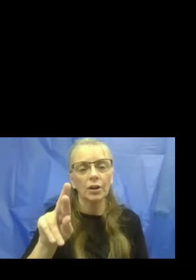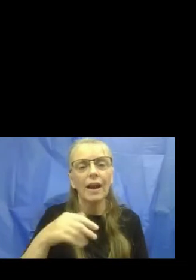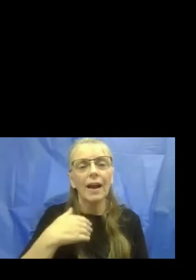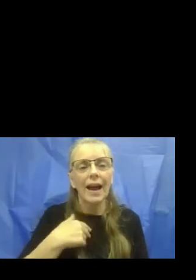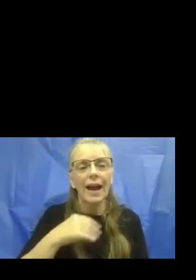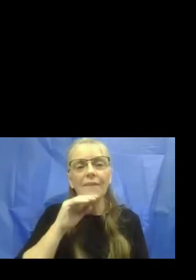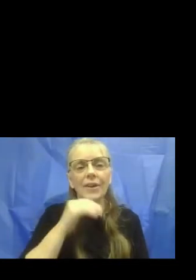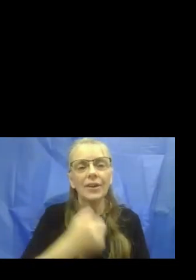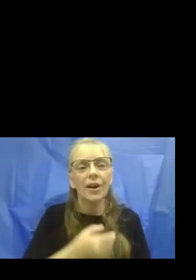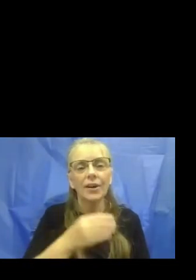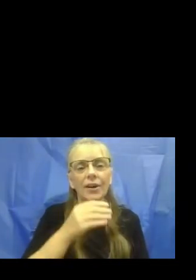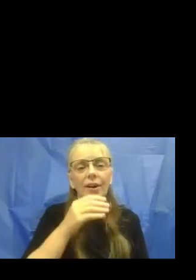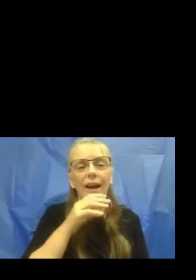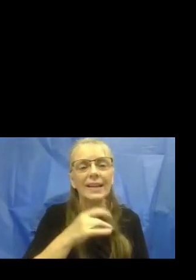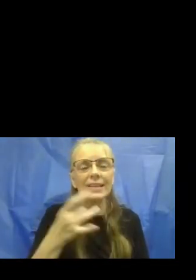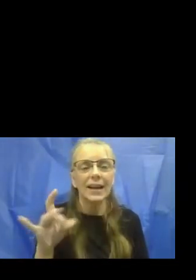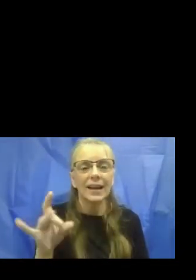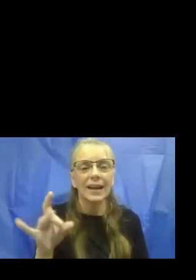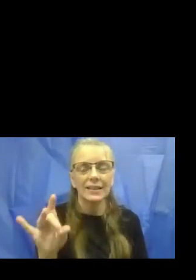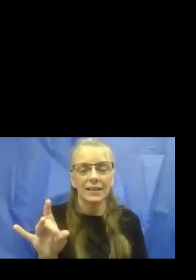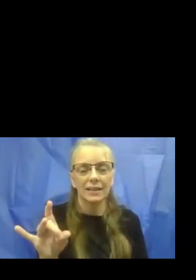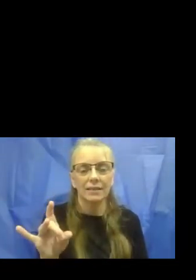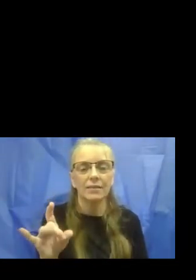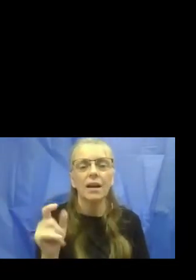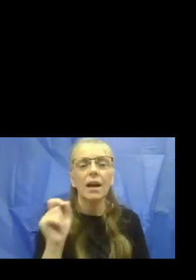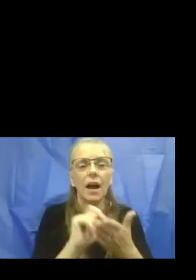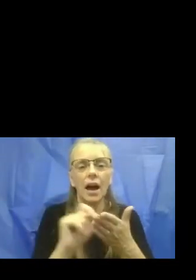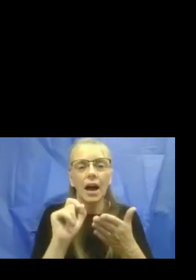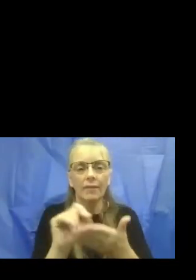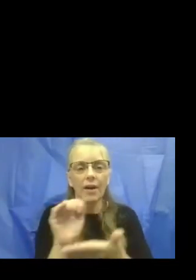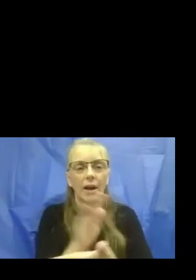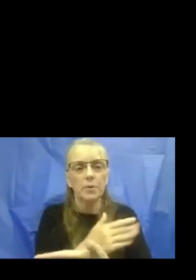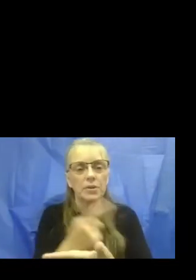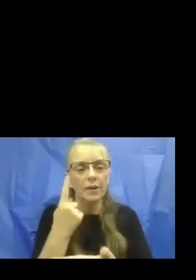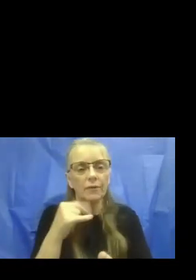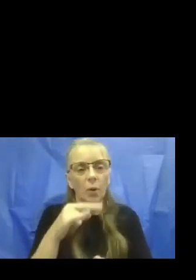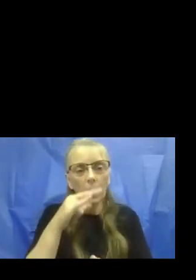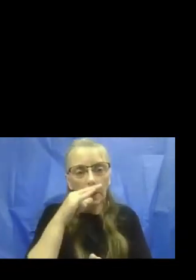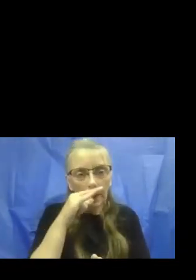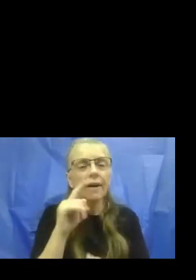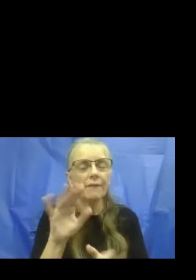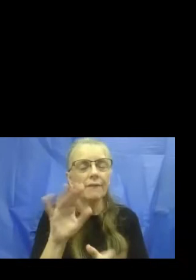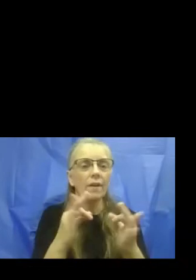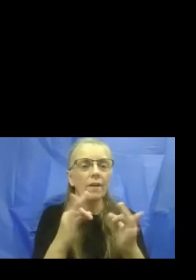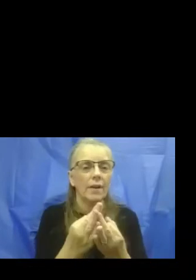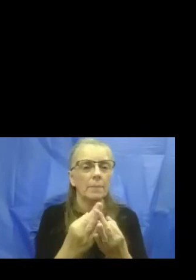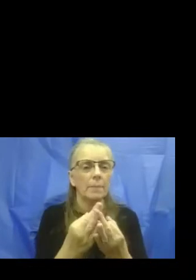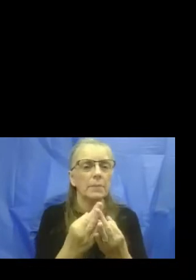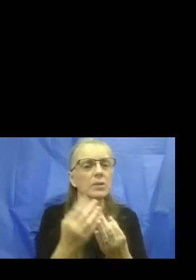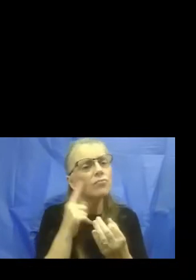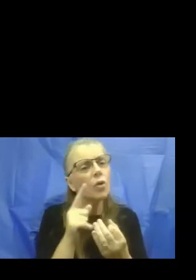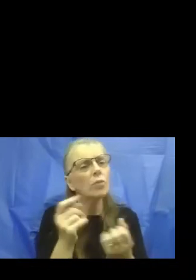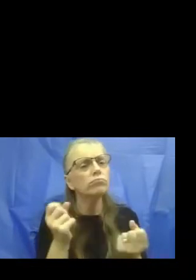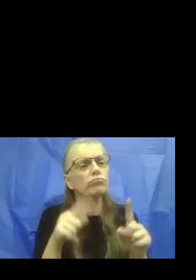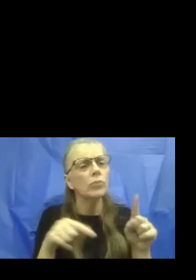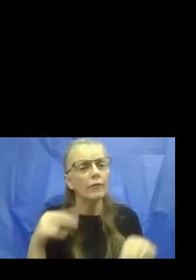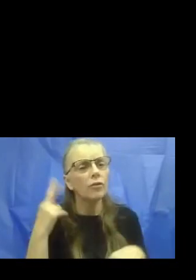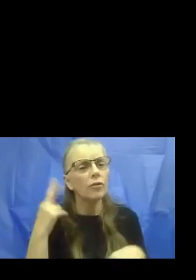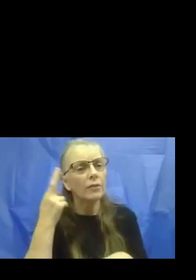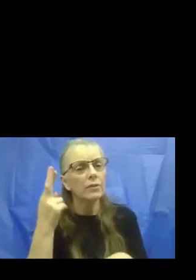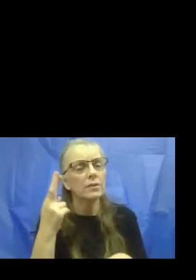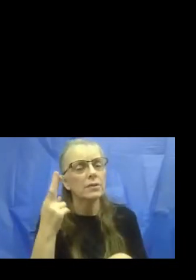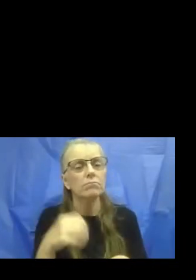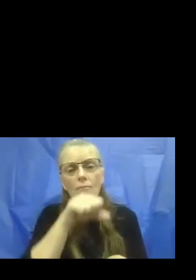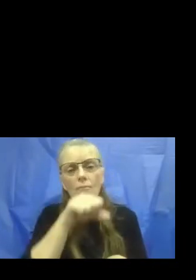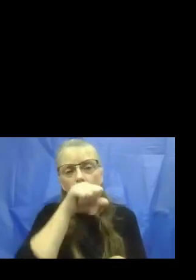kids and families, and I do it for many reasons. First of all, I love music, and I love sharing music with